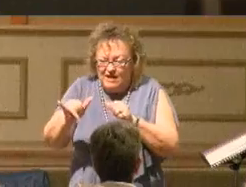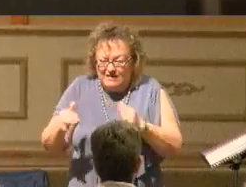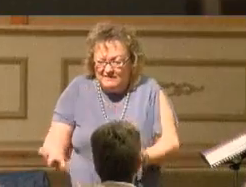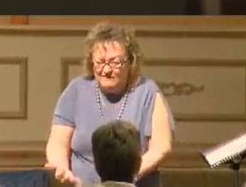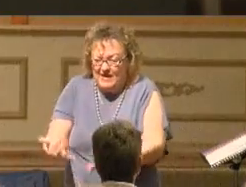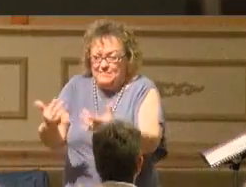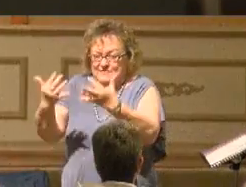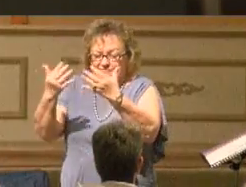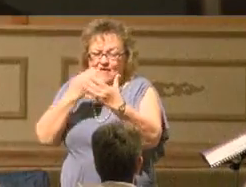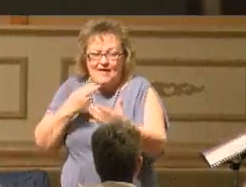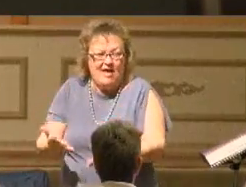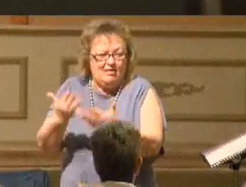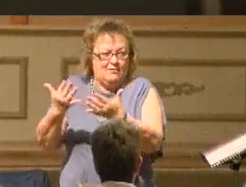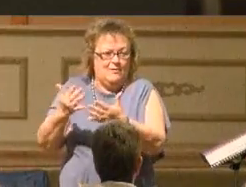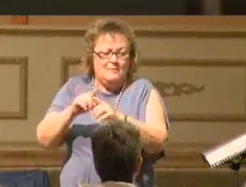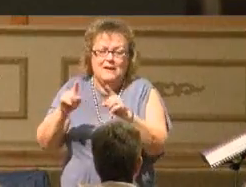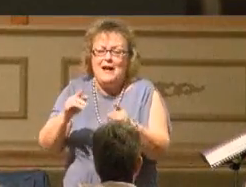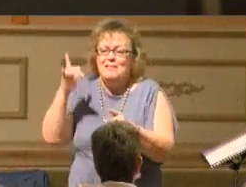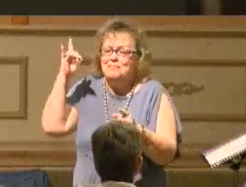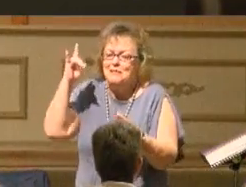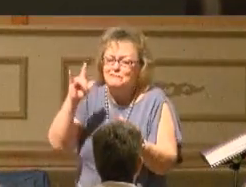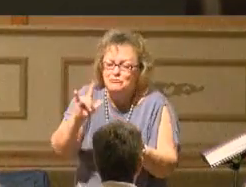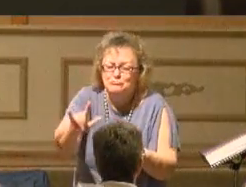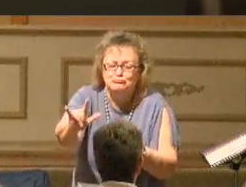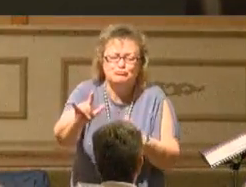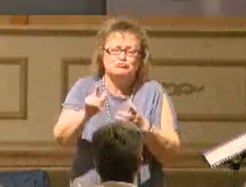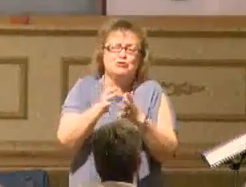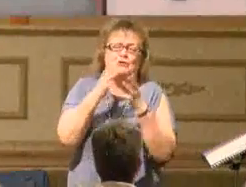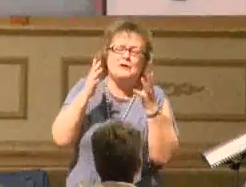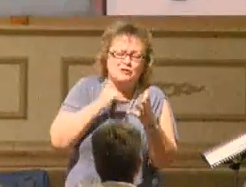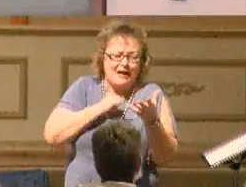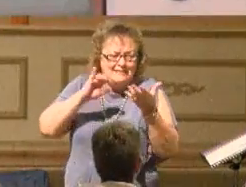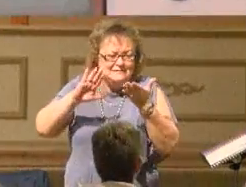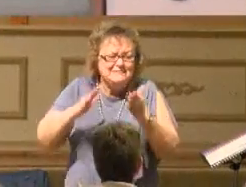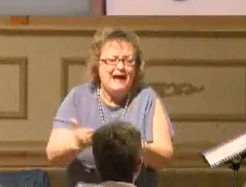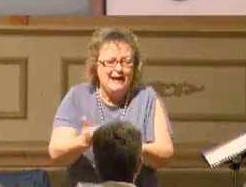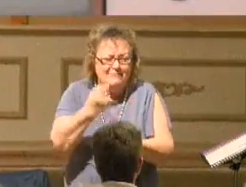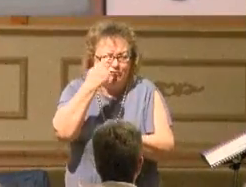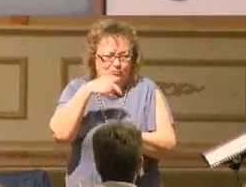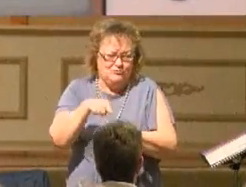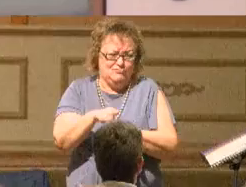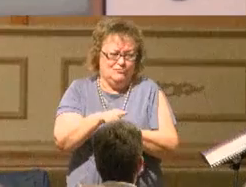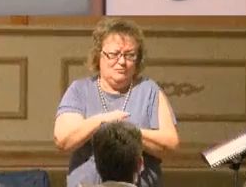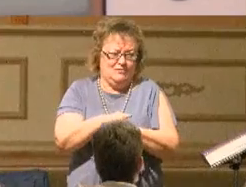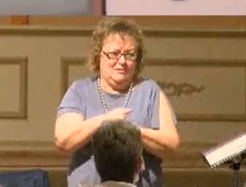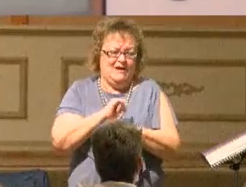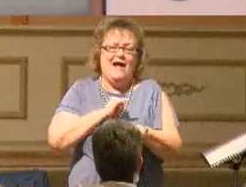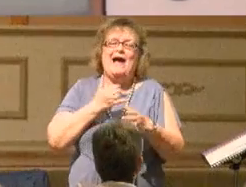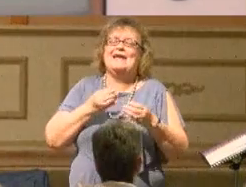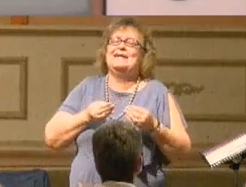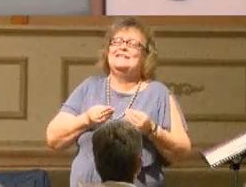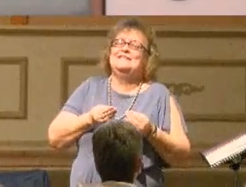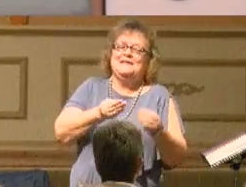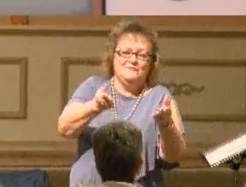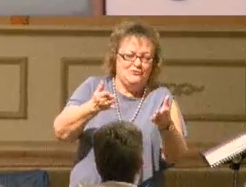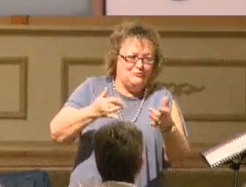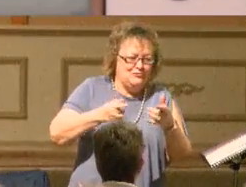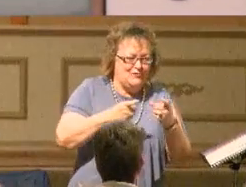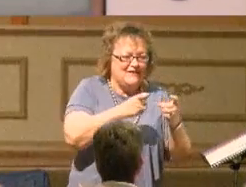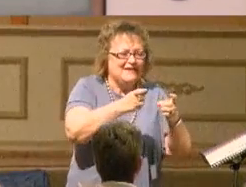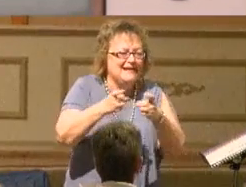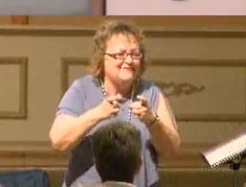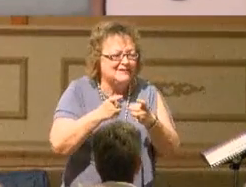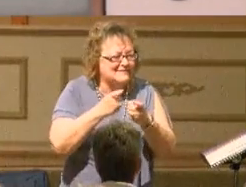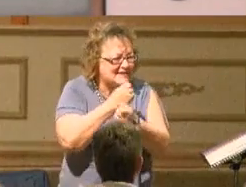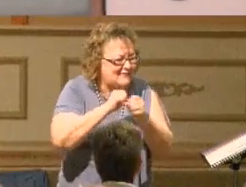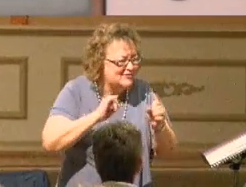flames of hell. But I love you so much. I died for you. And I can give you the gift of salvation. I